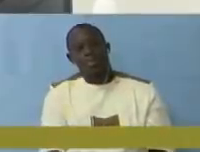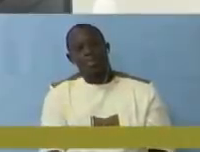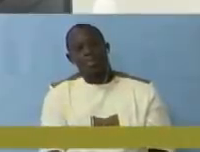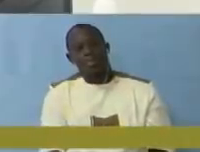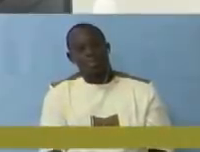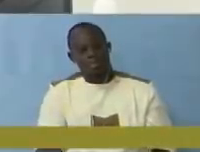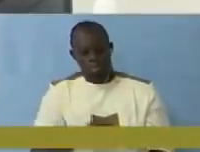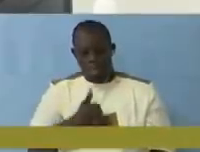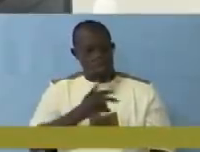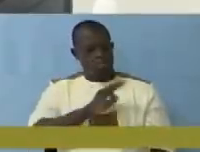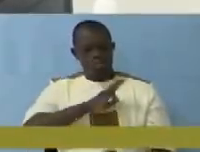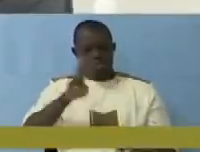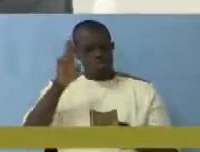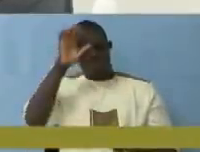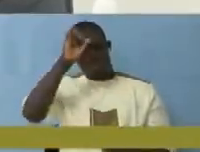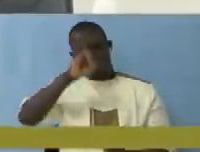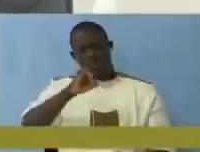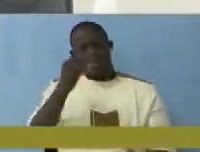I don't understand you.